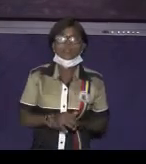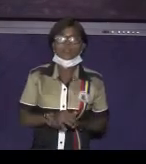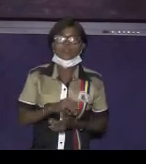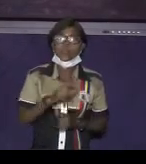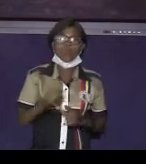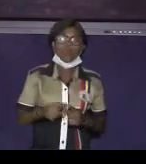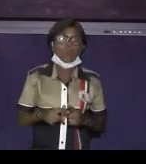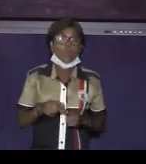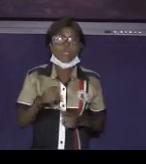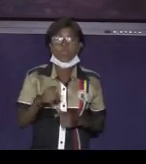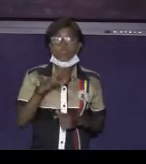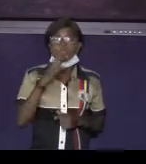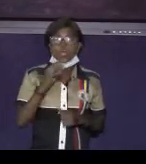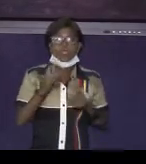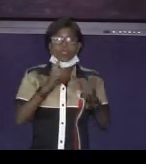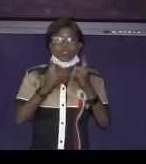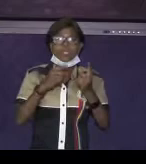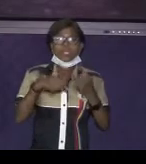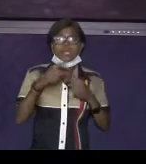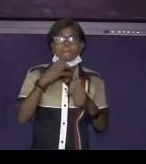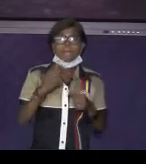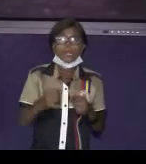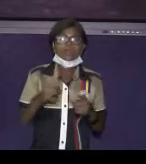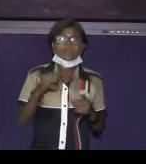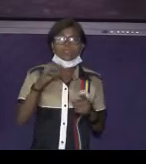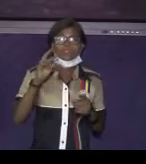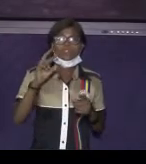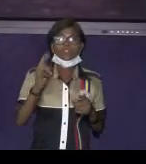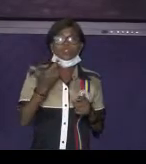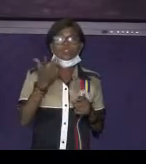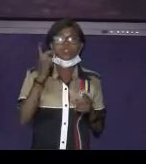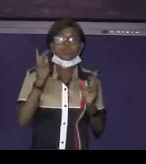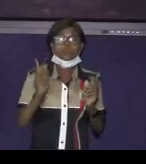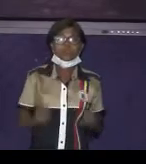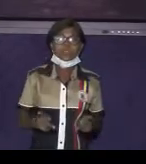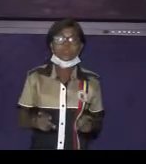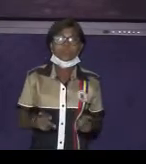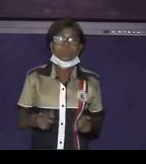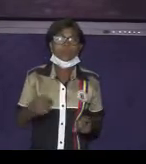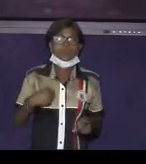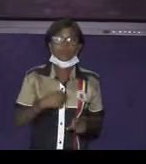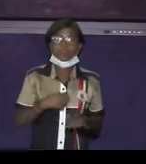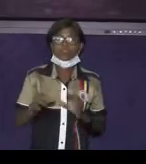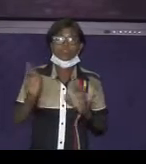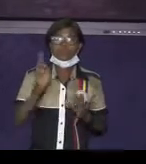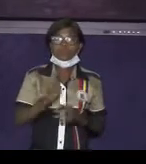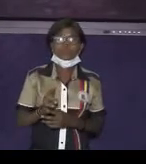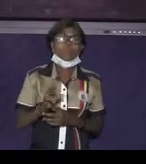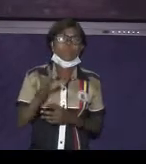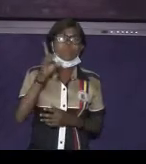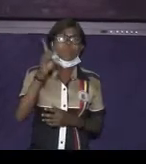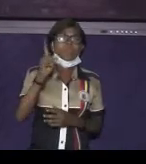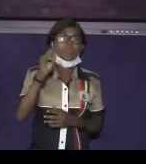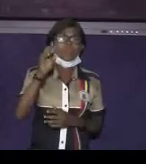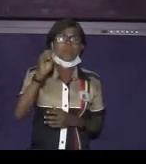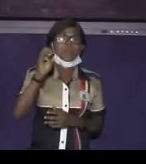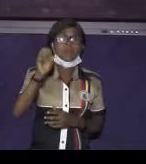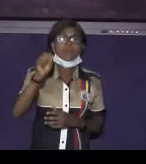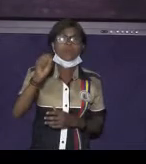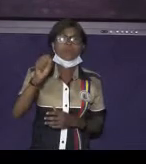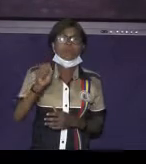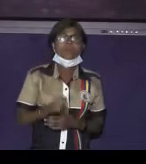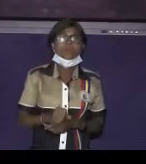When you're talking about the third person, he, she, or it, you use does. And when you're talking about